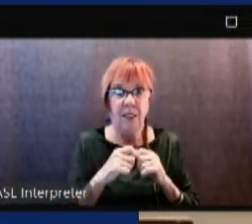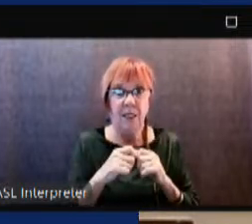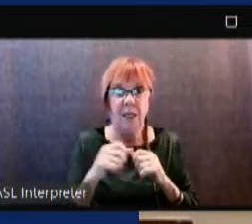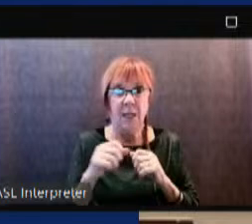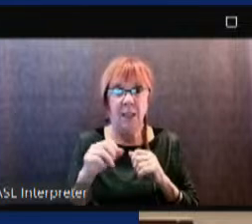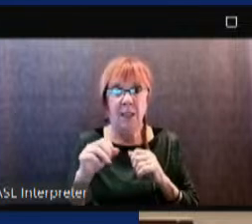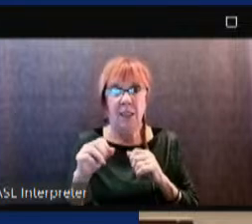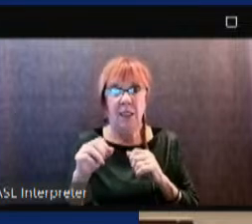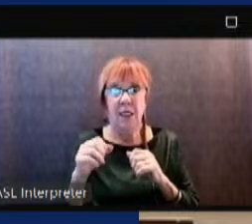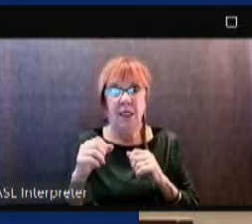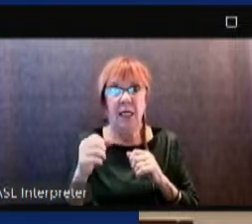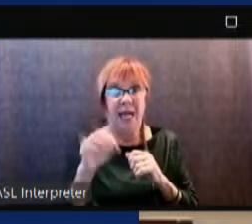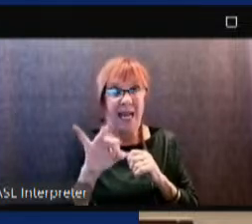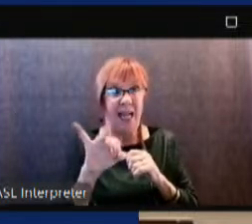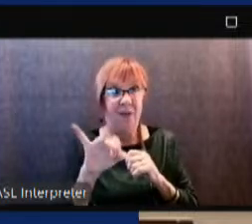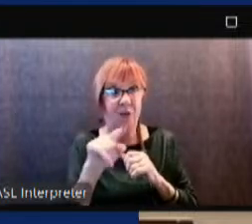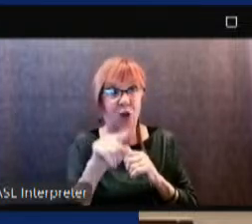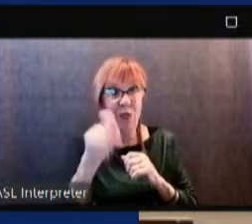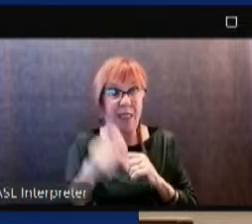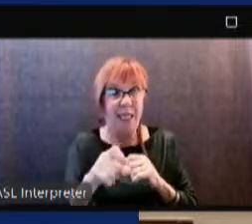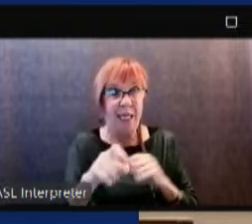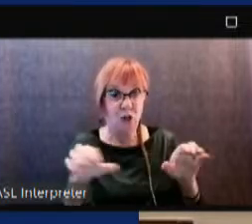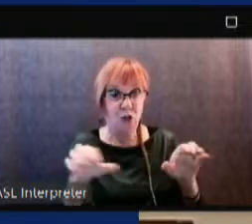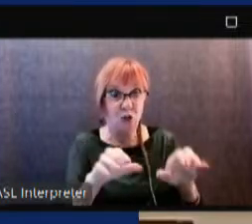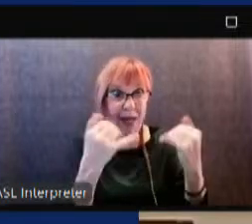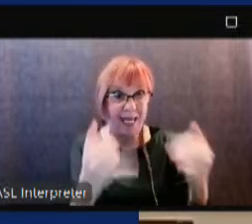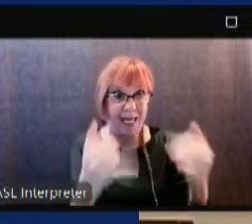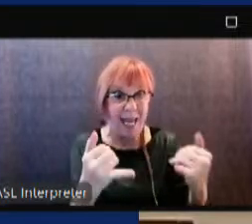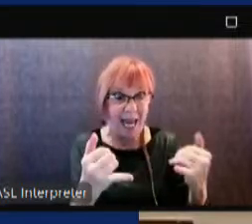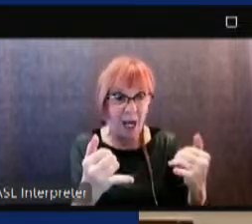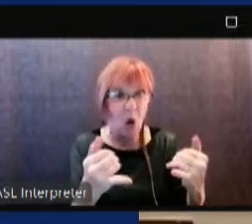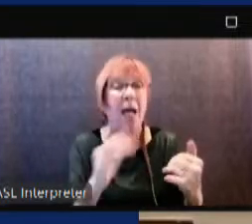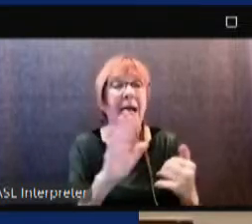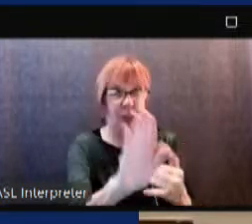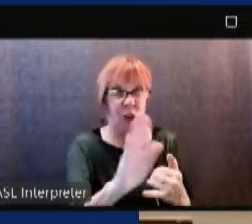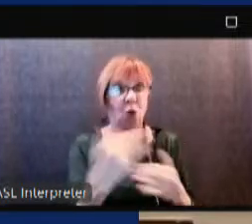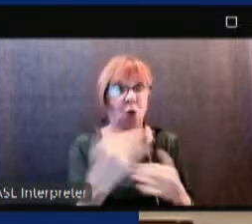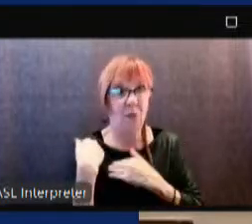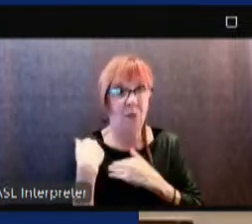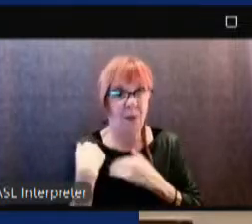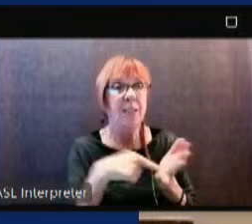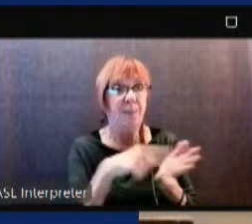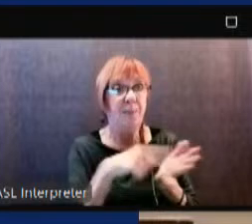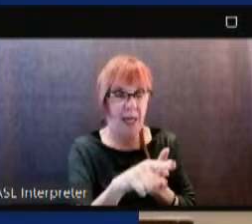it now, then it is going to be at your cost.